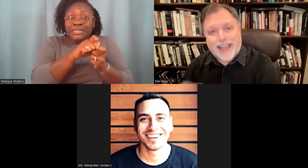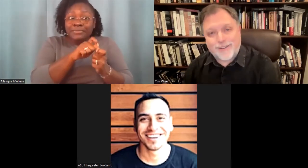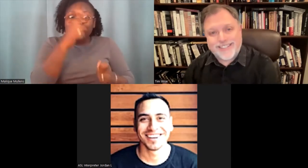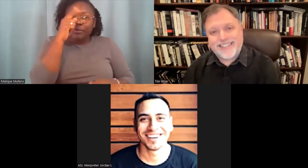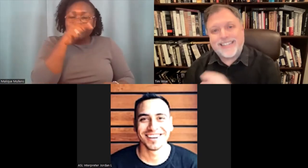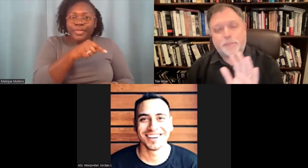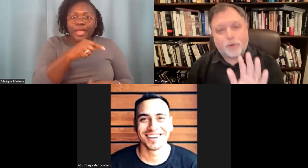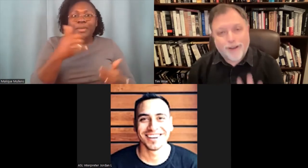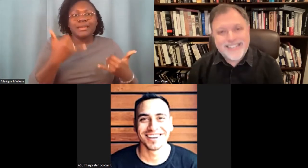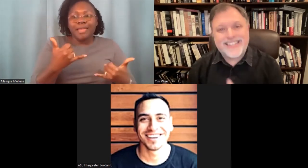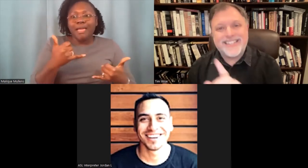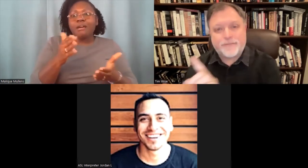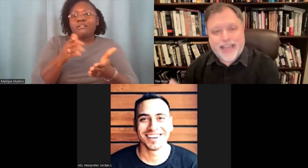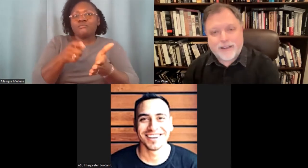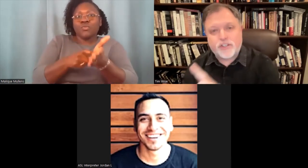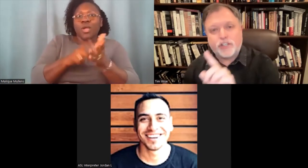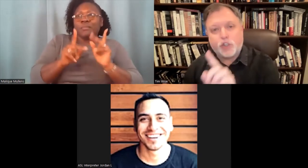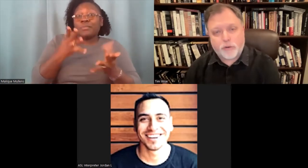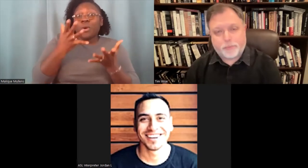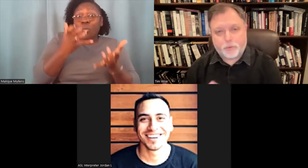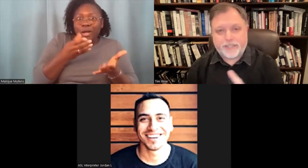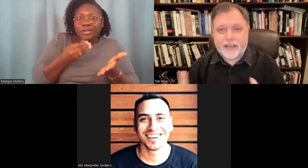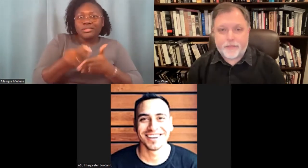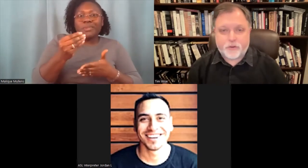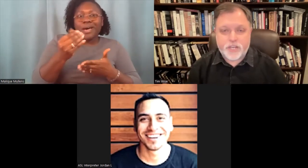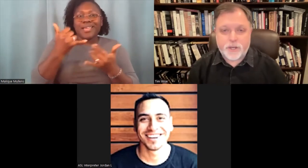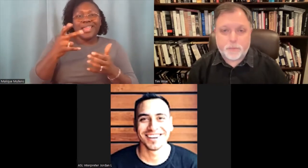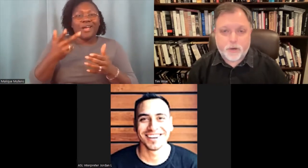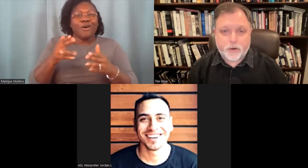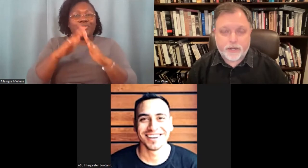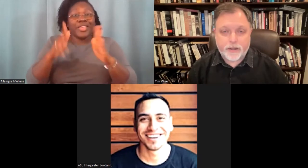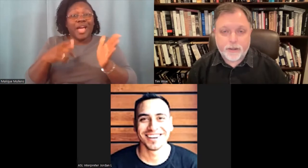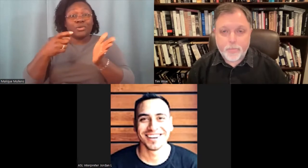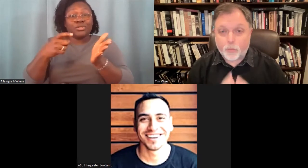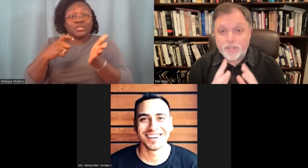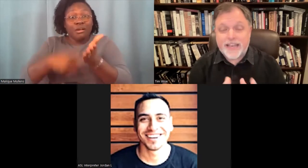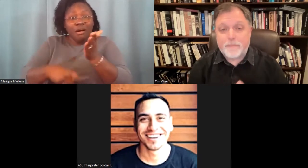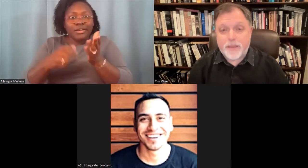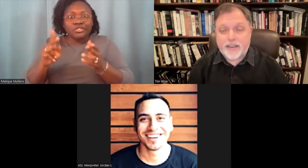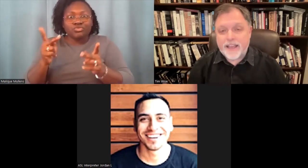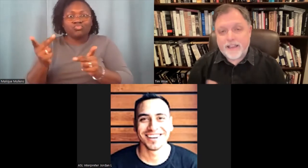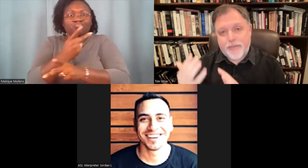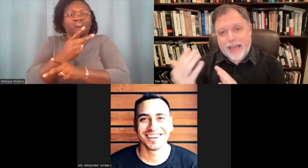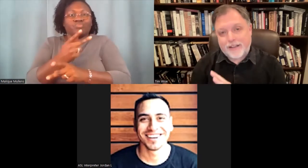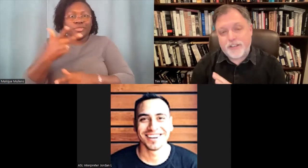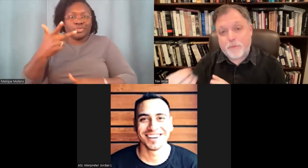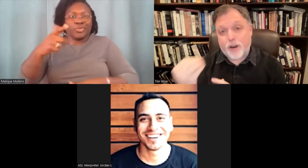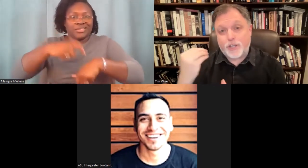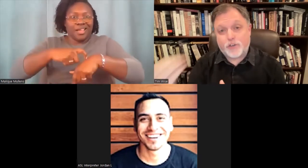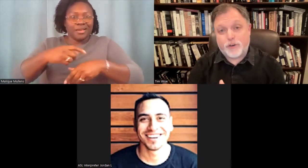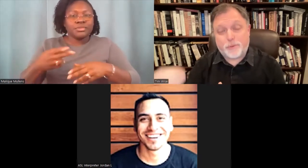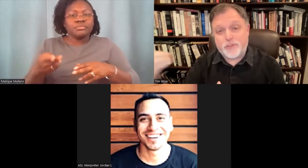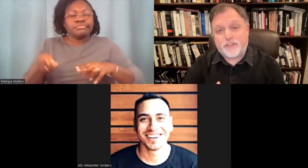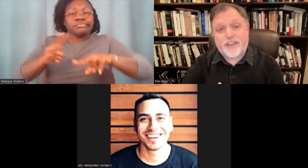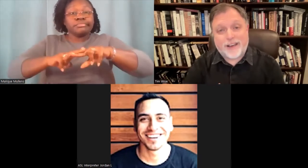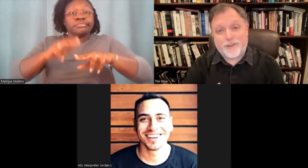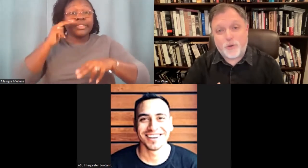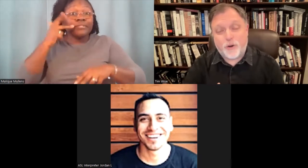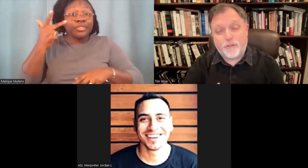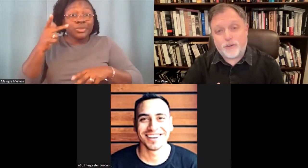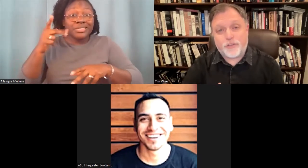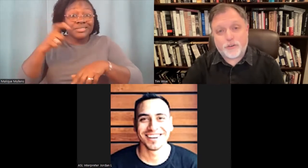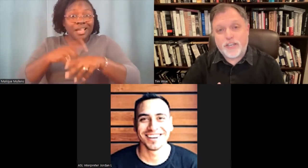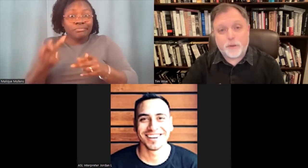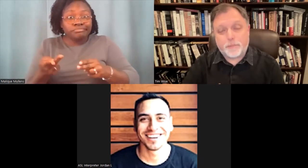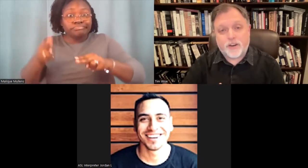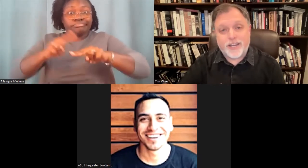for housing that the prices of housing tripled in that 30-year period. What does that mean? If the housing market triples in value